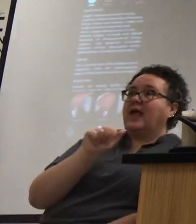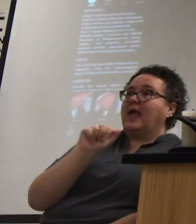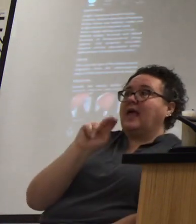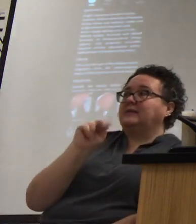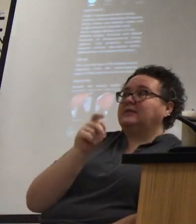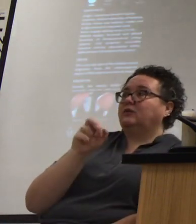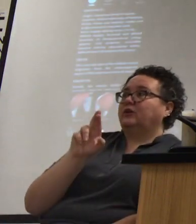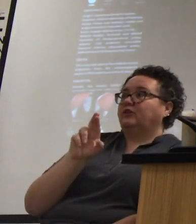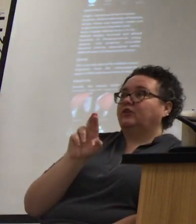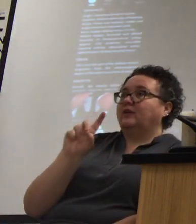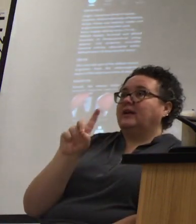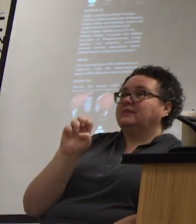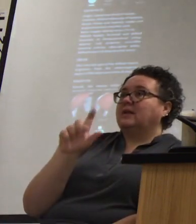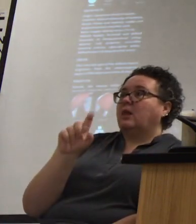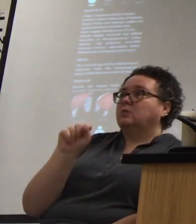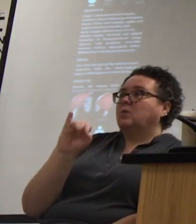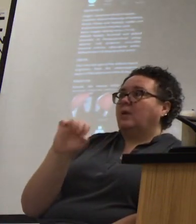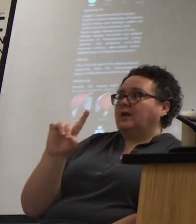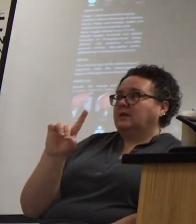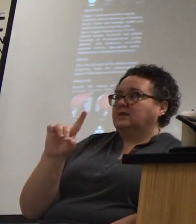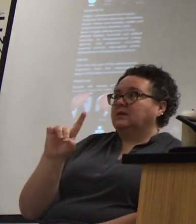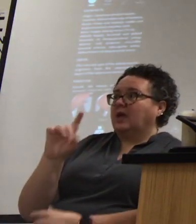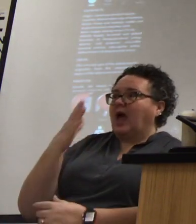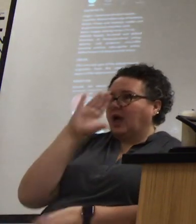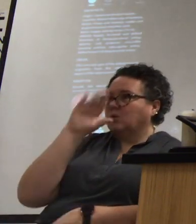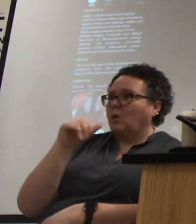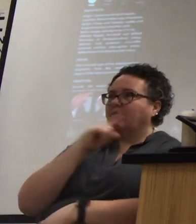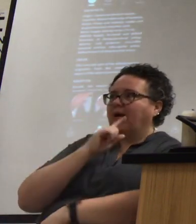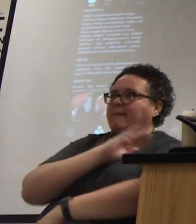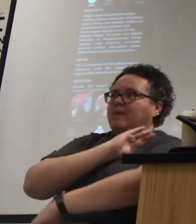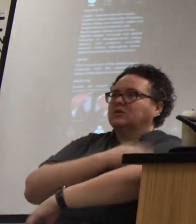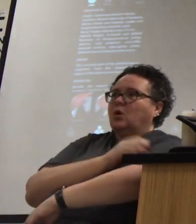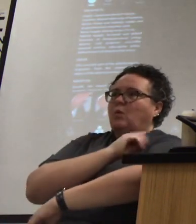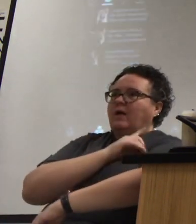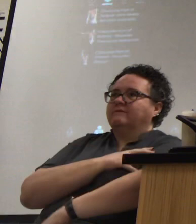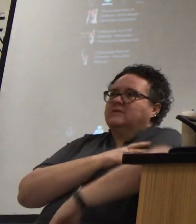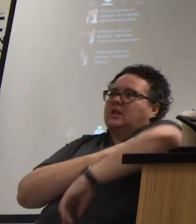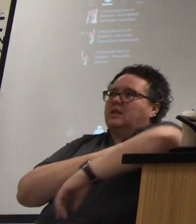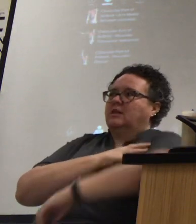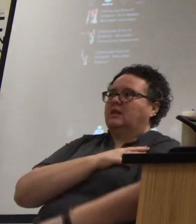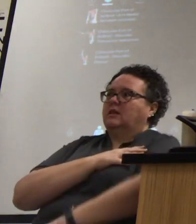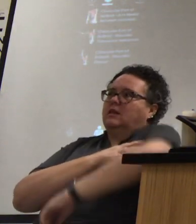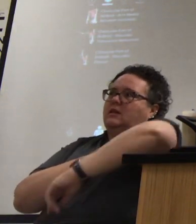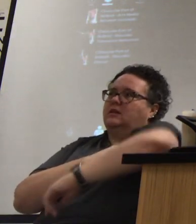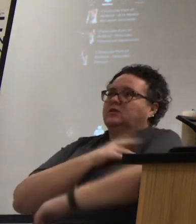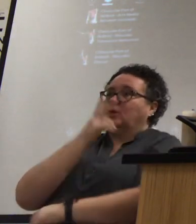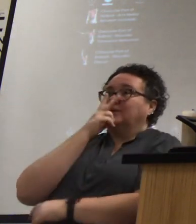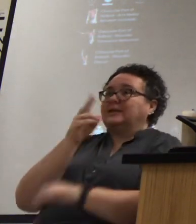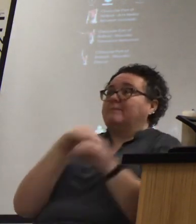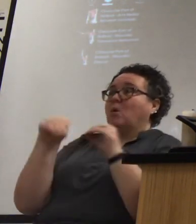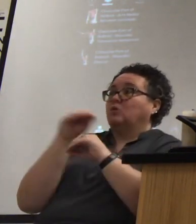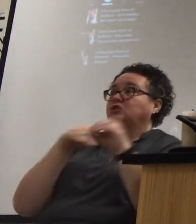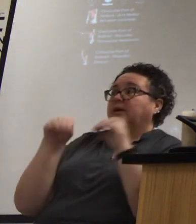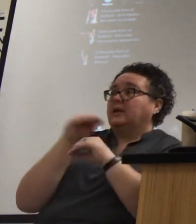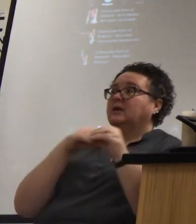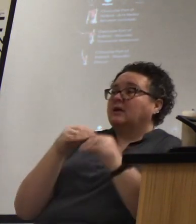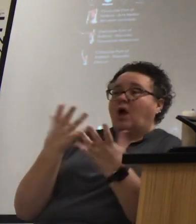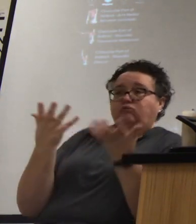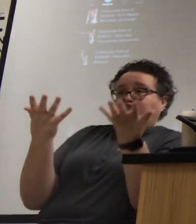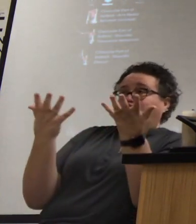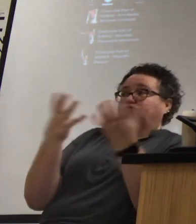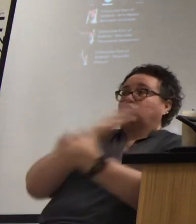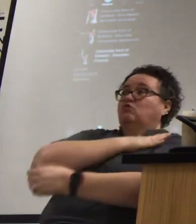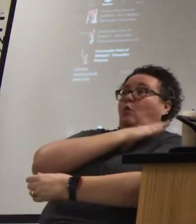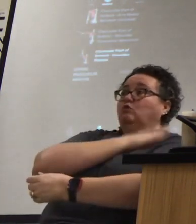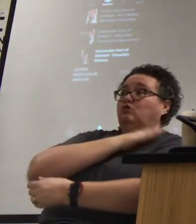deltoid. I know that muscle flexes the shoulder. That's what I want to show you. So I just go to motion here. And, oh yeah,